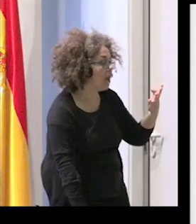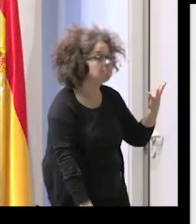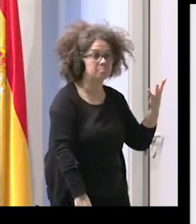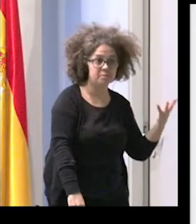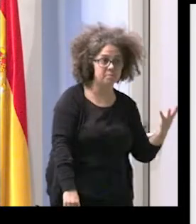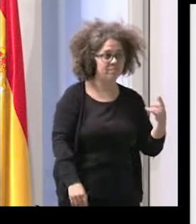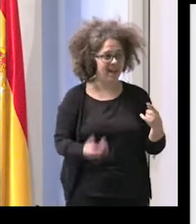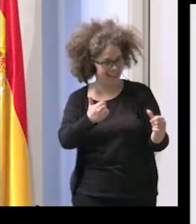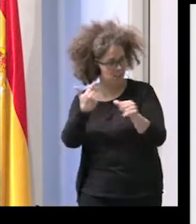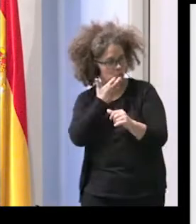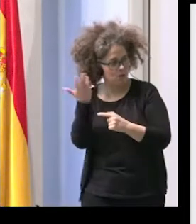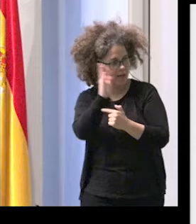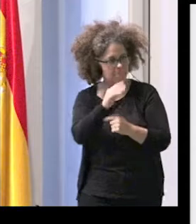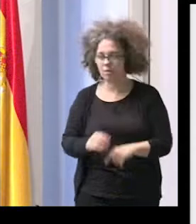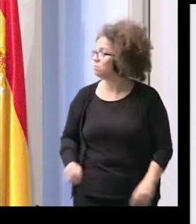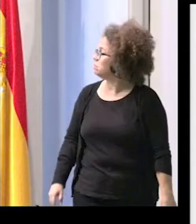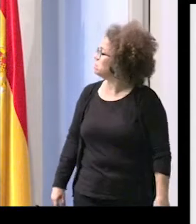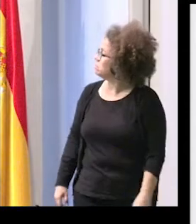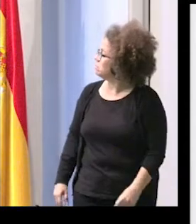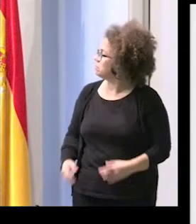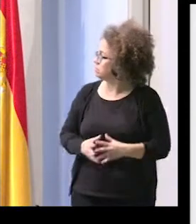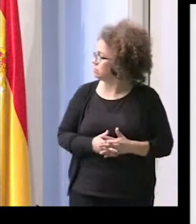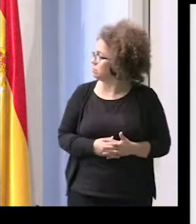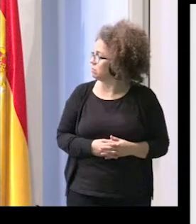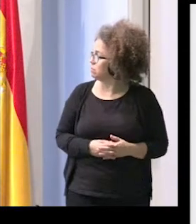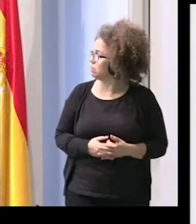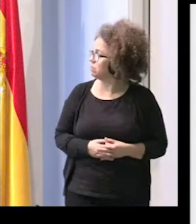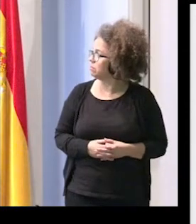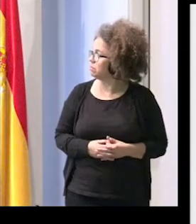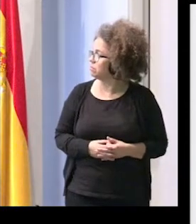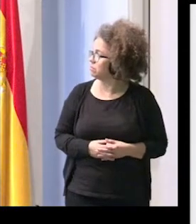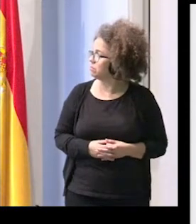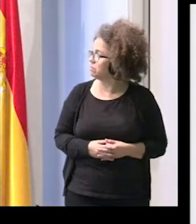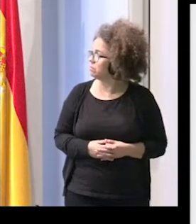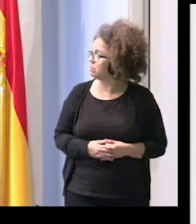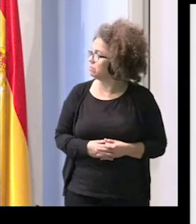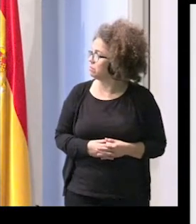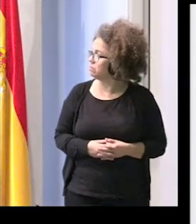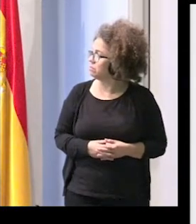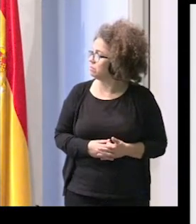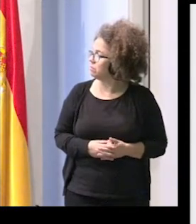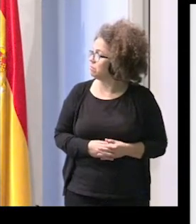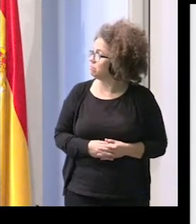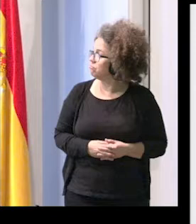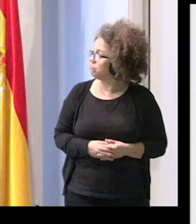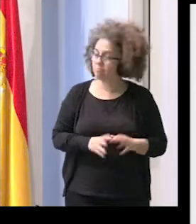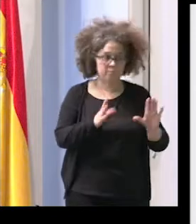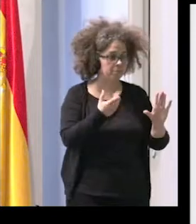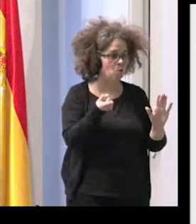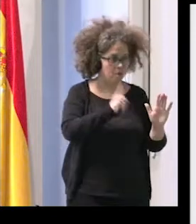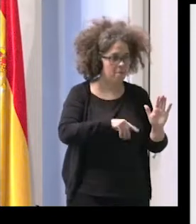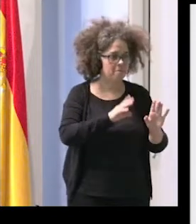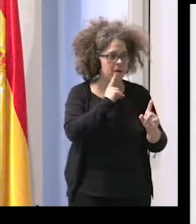example. Going out of the room now, and I'll be back later. I'll do it again.